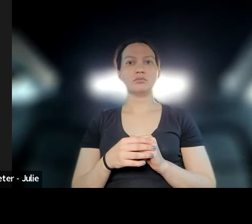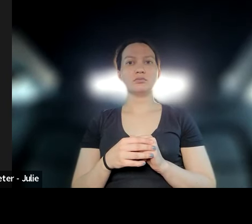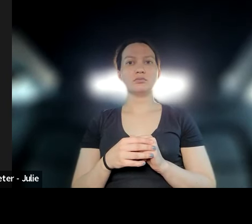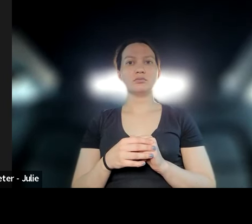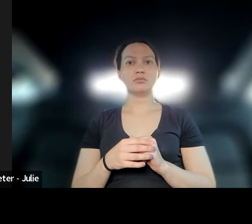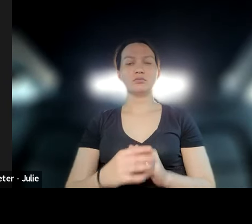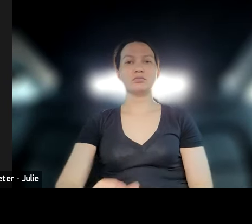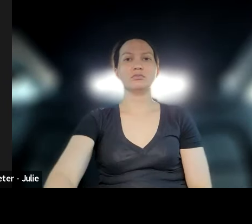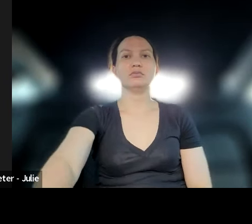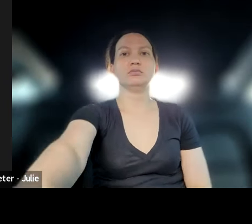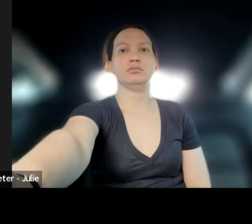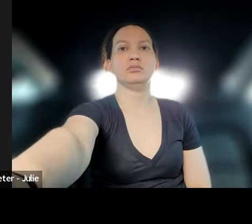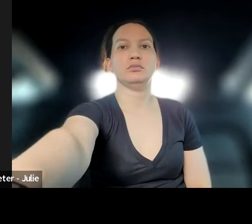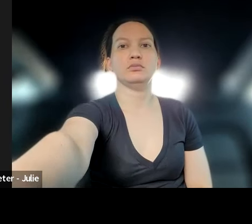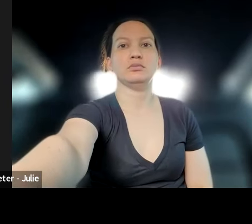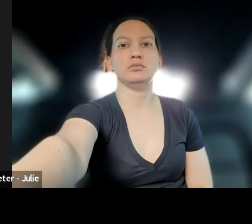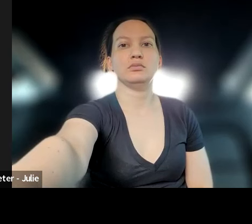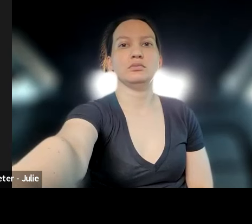okay.